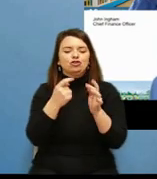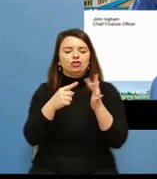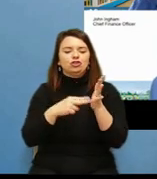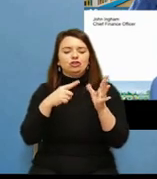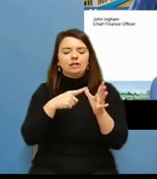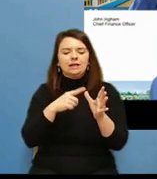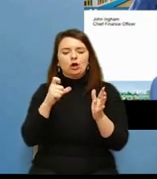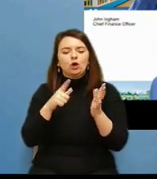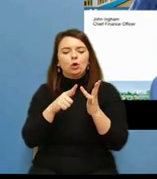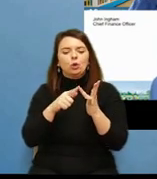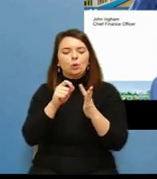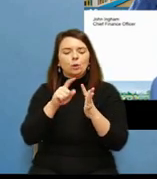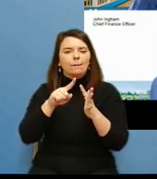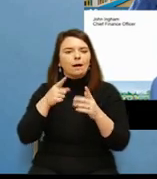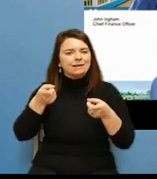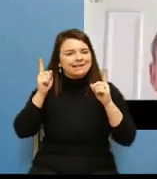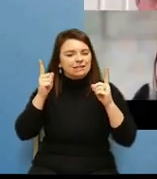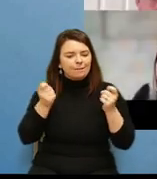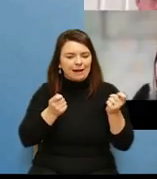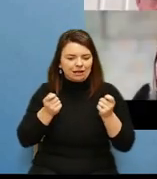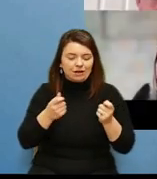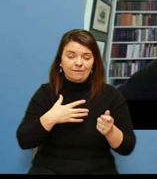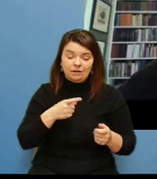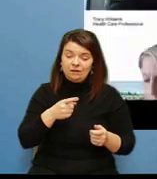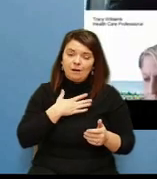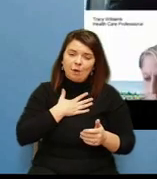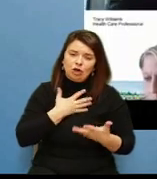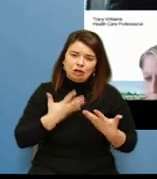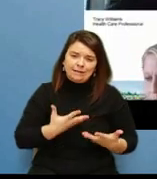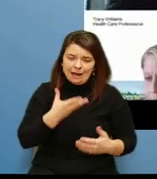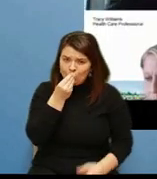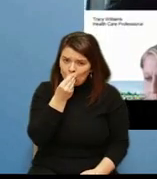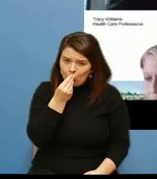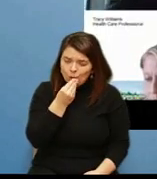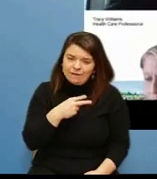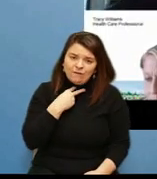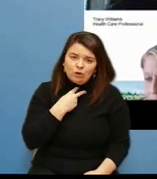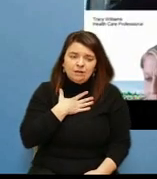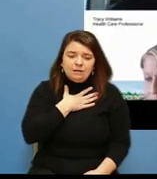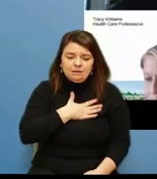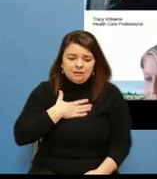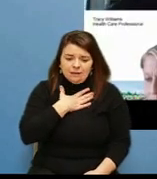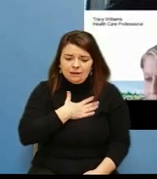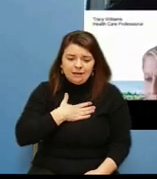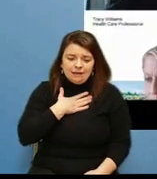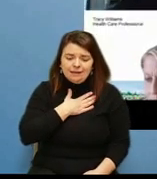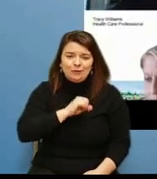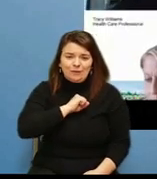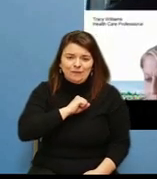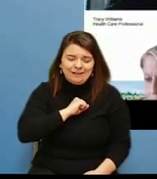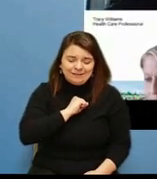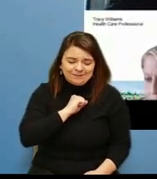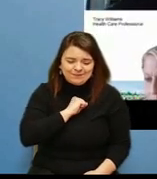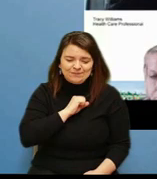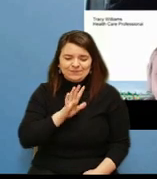questions. Thanks, Hein. It's Gina Cooper, Senior Manager for GP Resilience. I apologise now, I've got a shocking cold. My voice is not